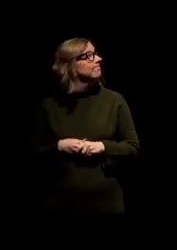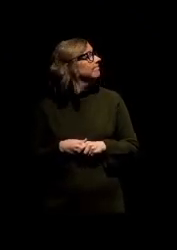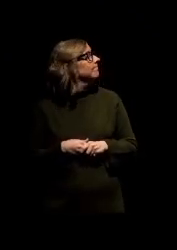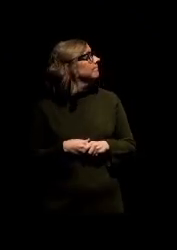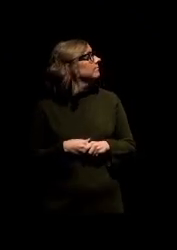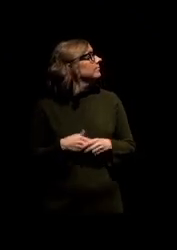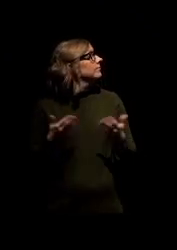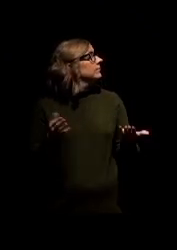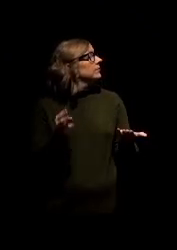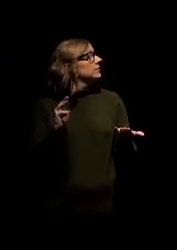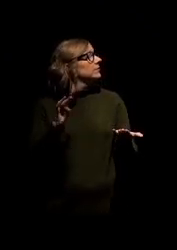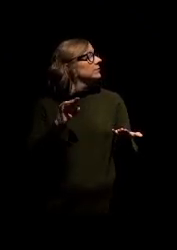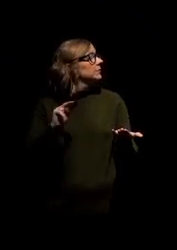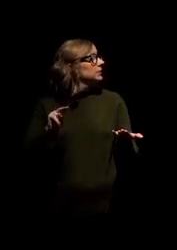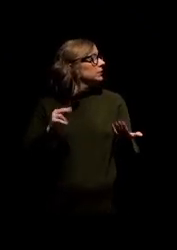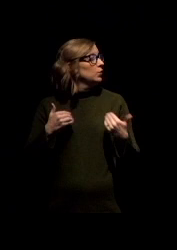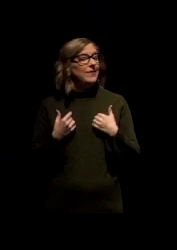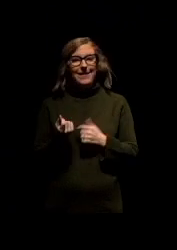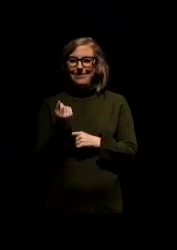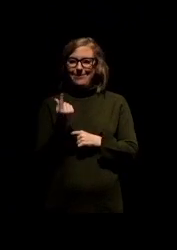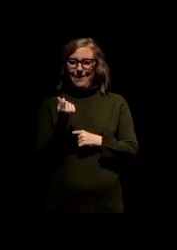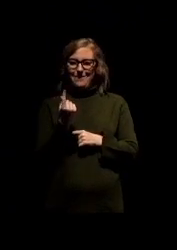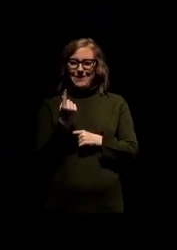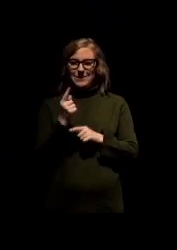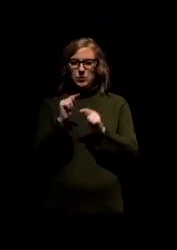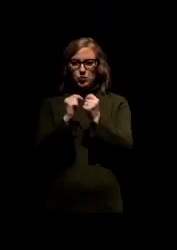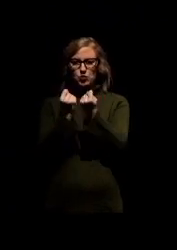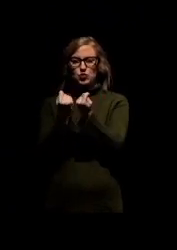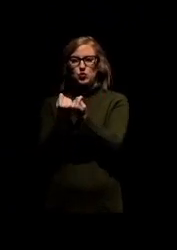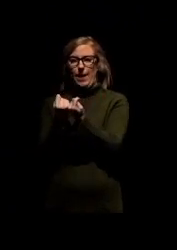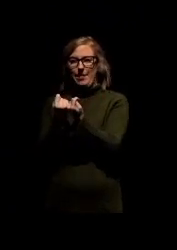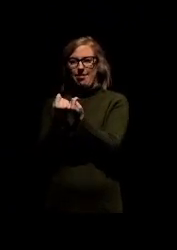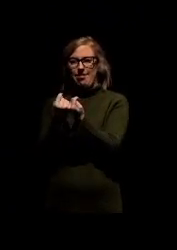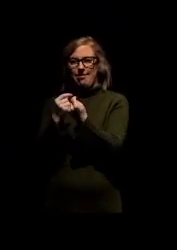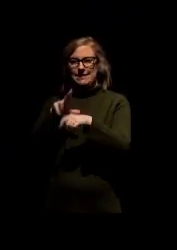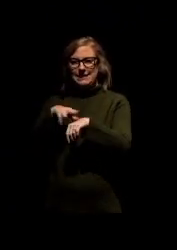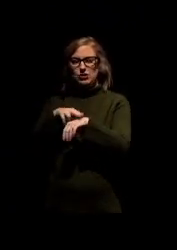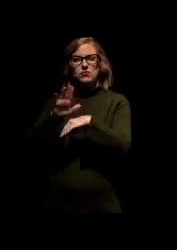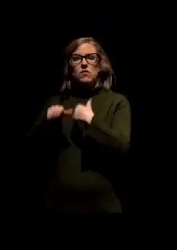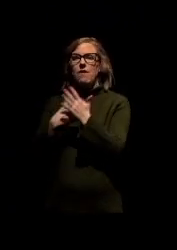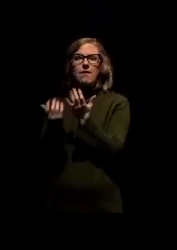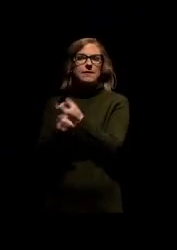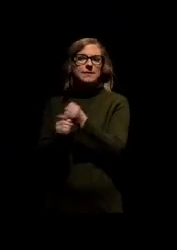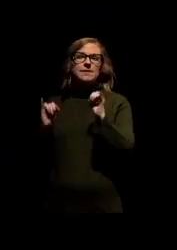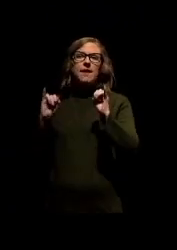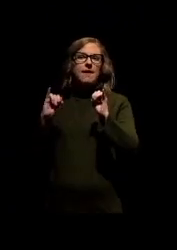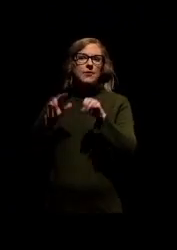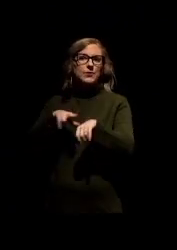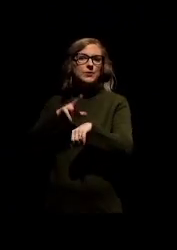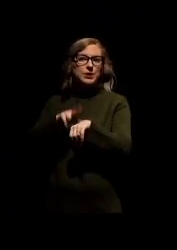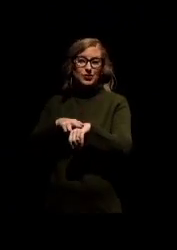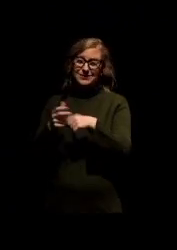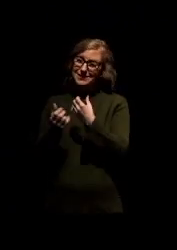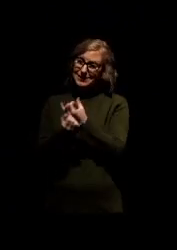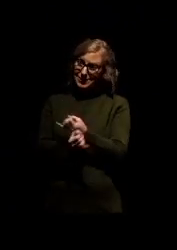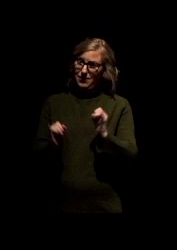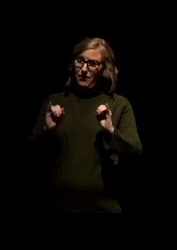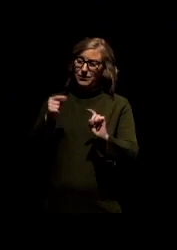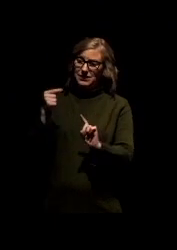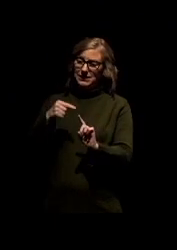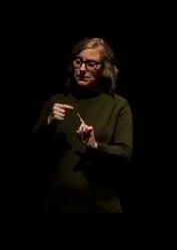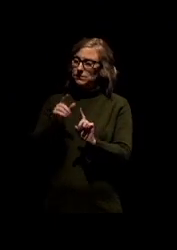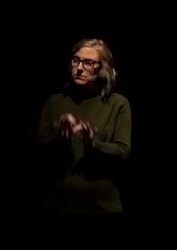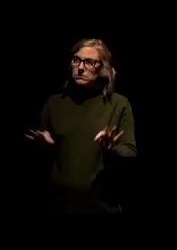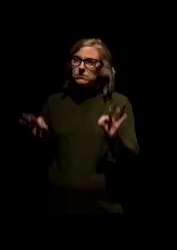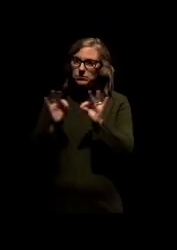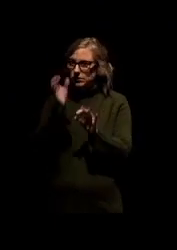In Minnesota, there are 11 tribal nations, all sovereign nations. Sovereignty is actually a really important concept